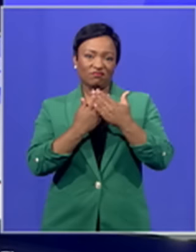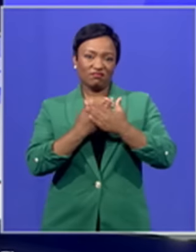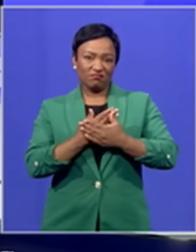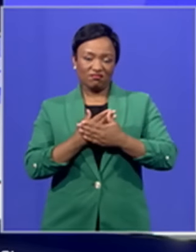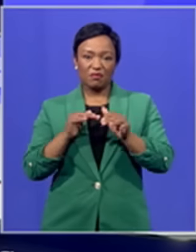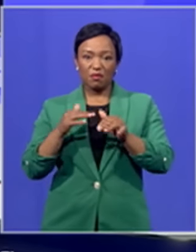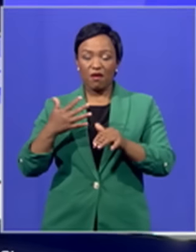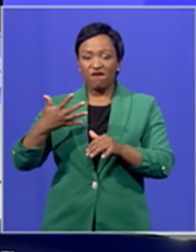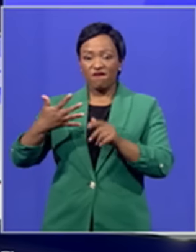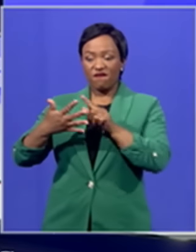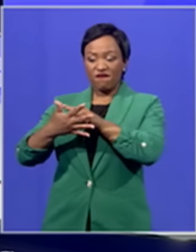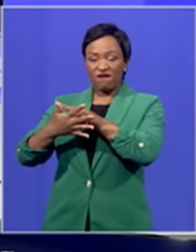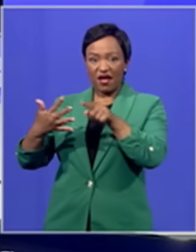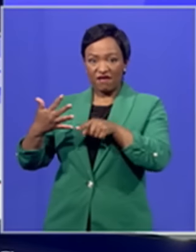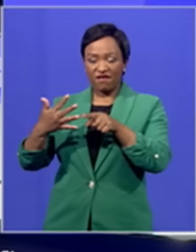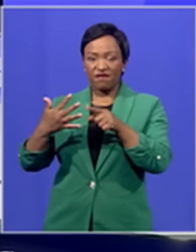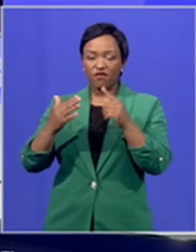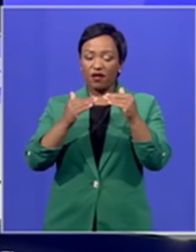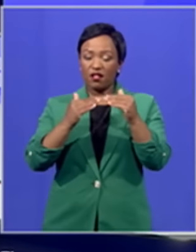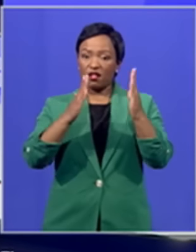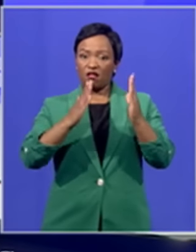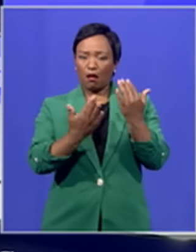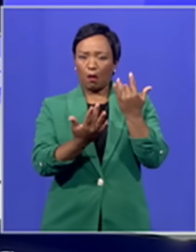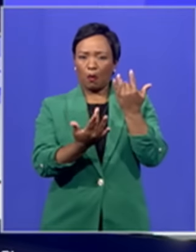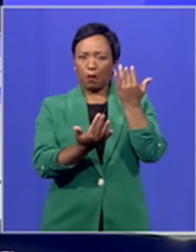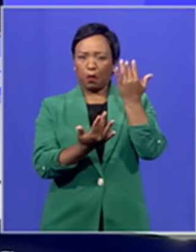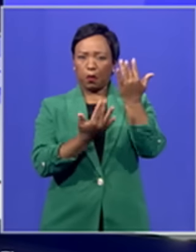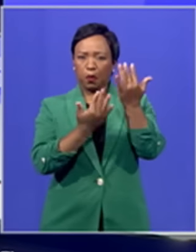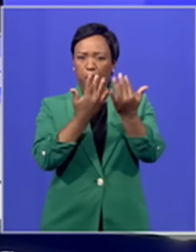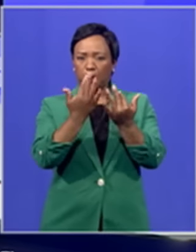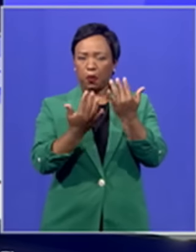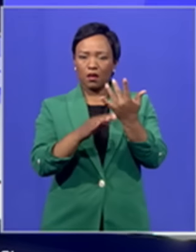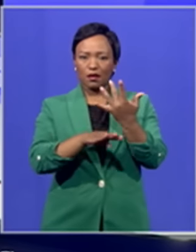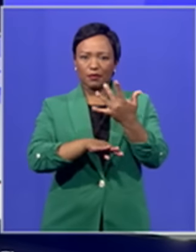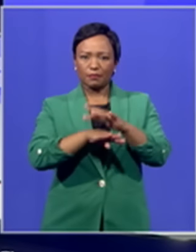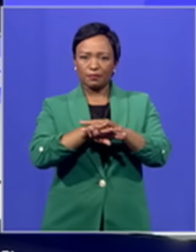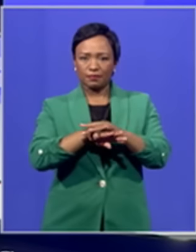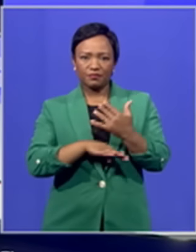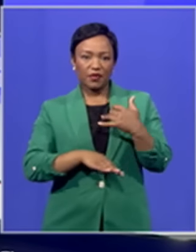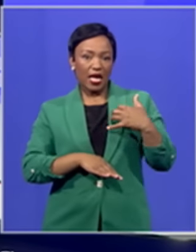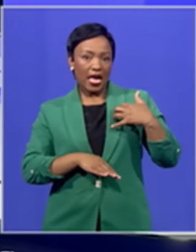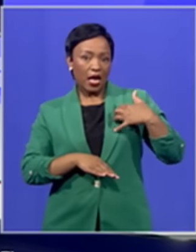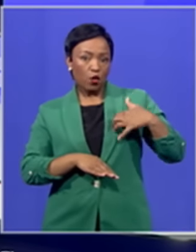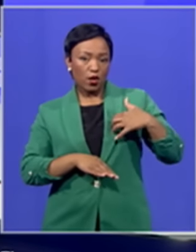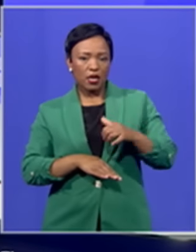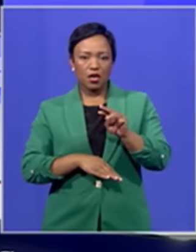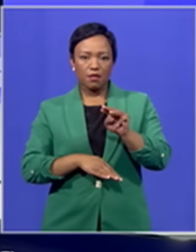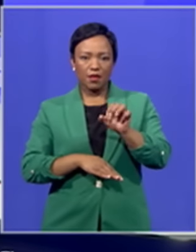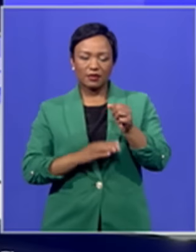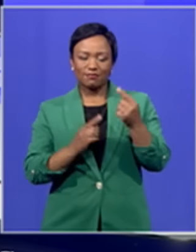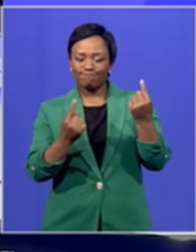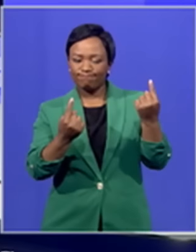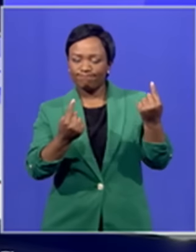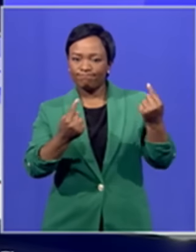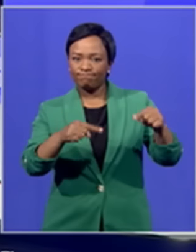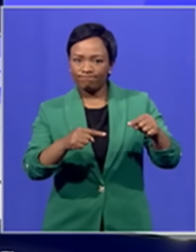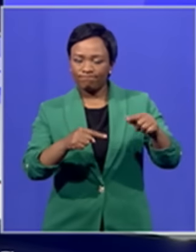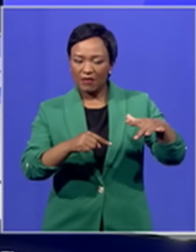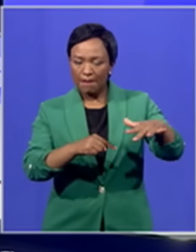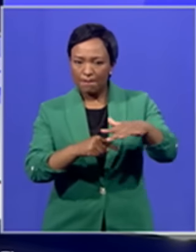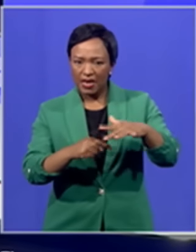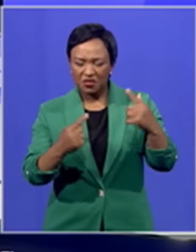ba bego ba le ka gare ga mokhukhu woo ba hlokofala le semetseng. Ba ditirelo tša thušo ya pele ka Ekurhuleni ba ile ba romelwa lefelong leo e fela ka